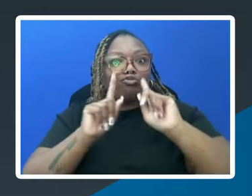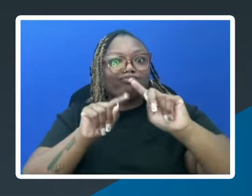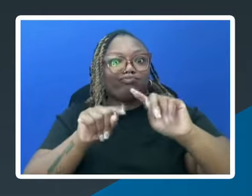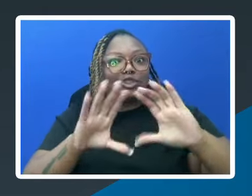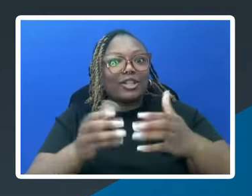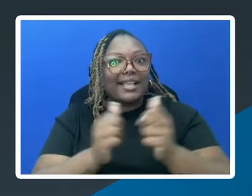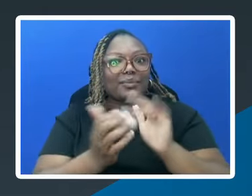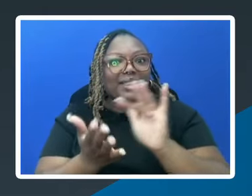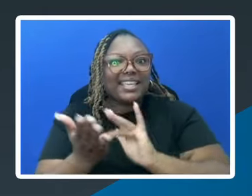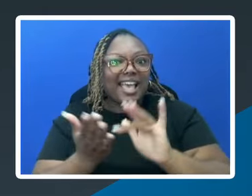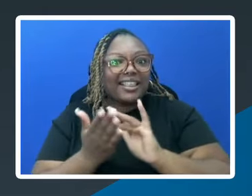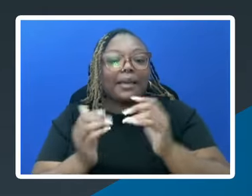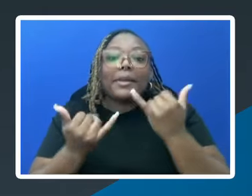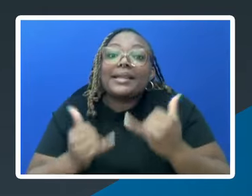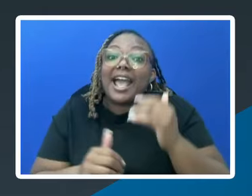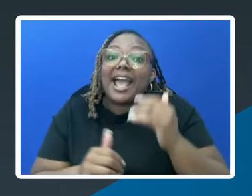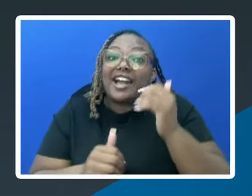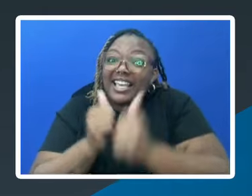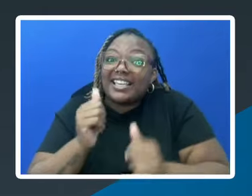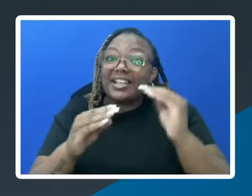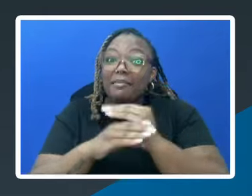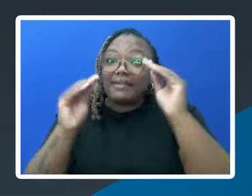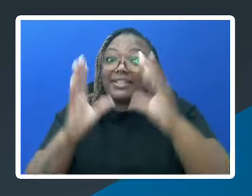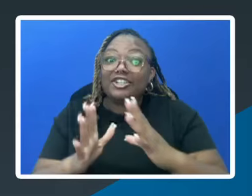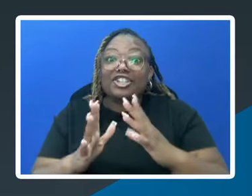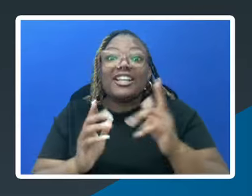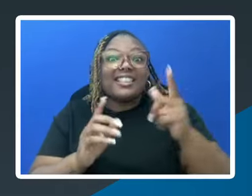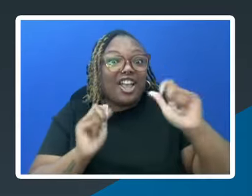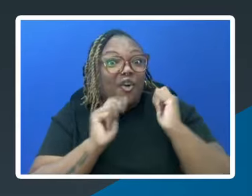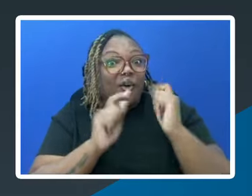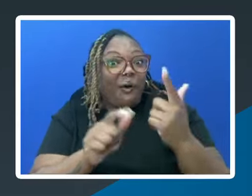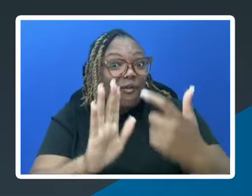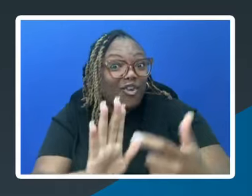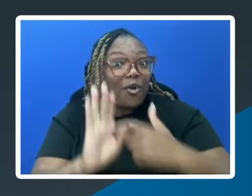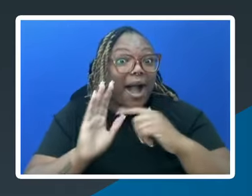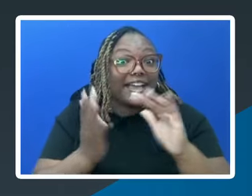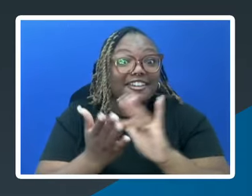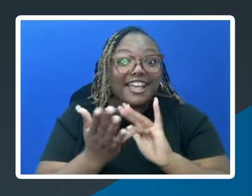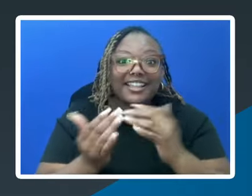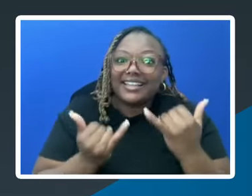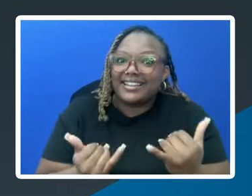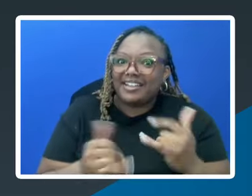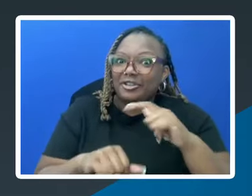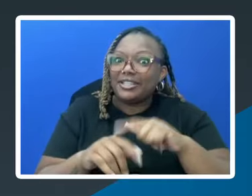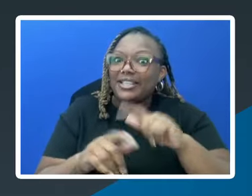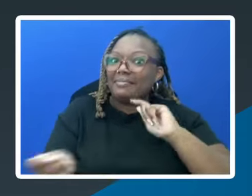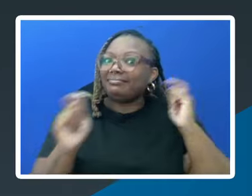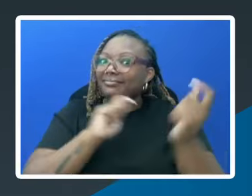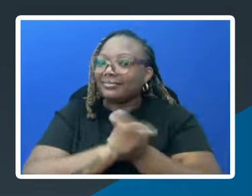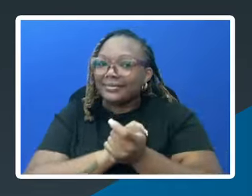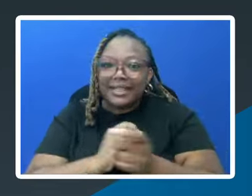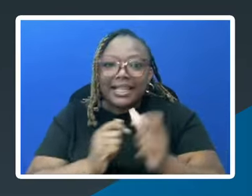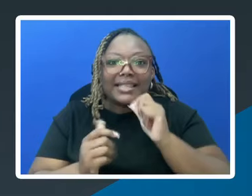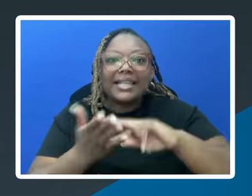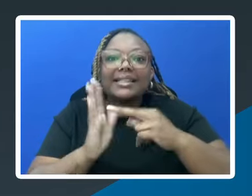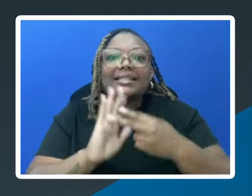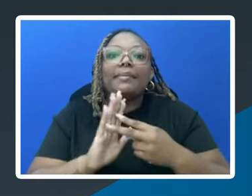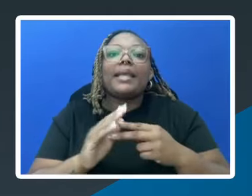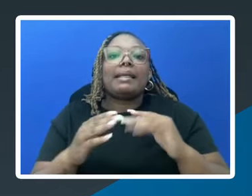every math teacher, at least the ones that I was talking, they'll require a calculator from their students. This doesn't mean that basic arithmetic isn't